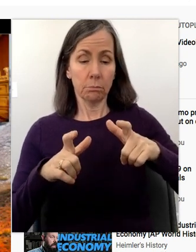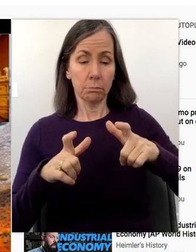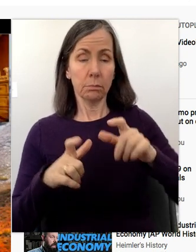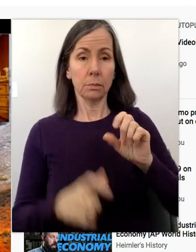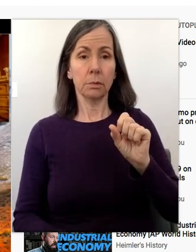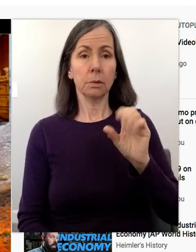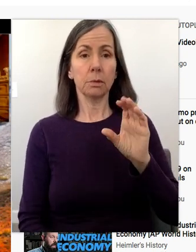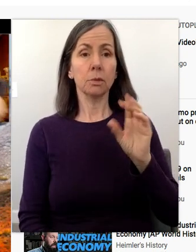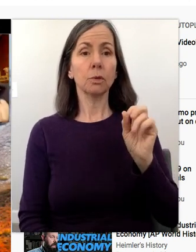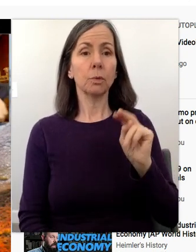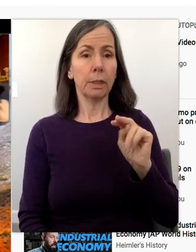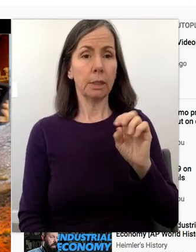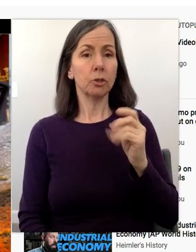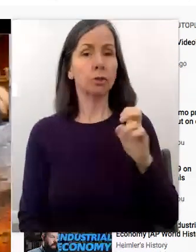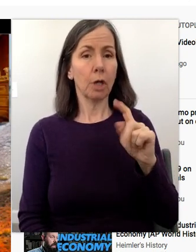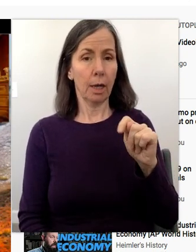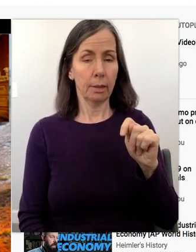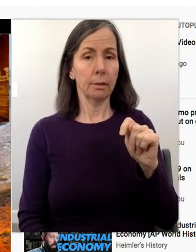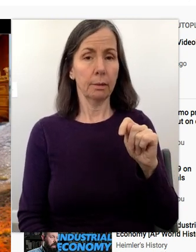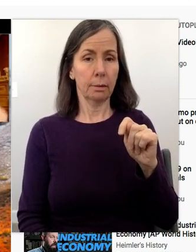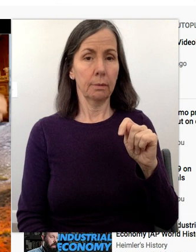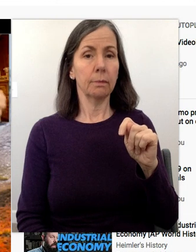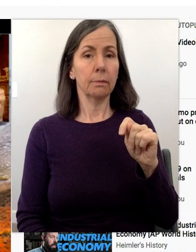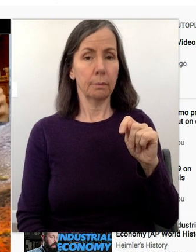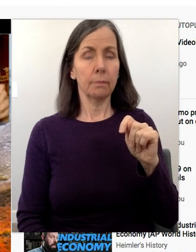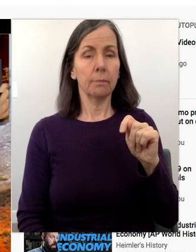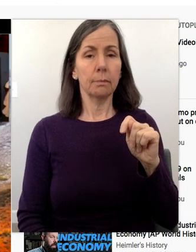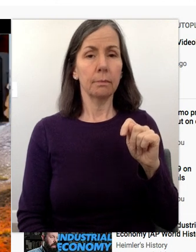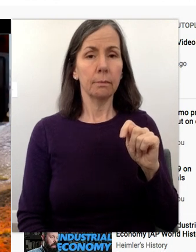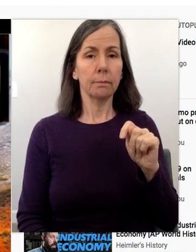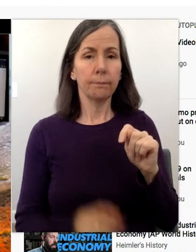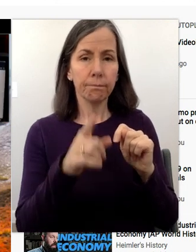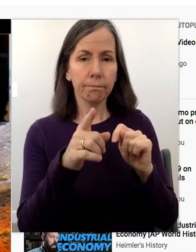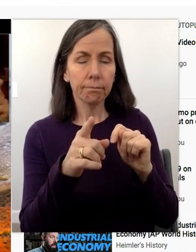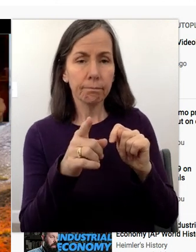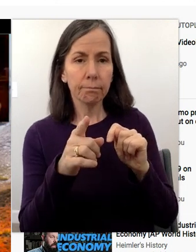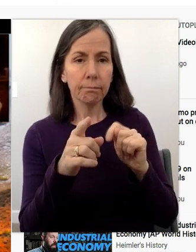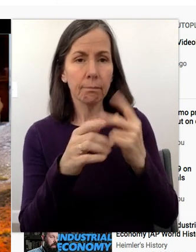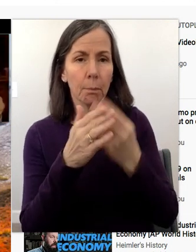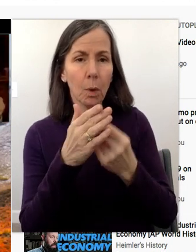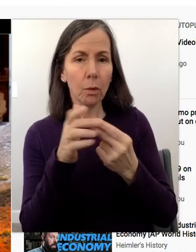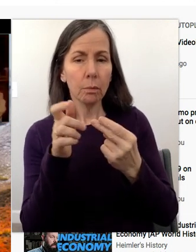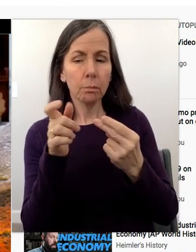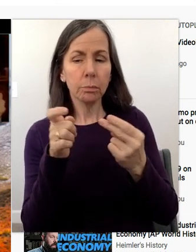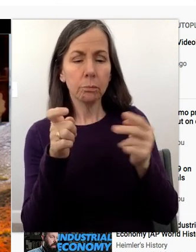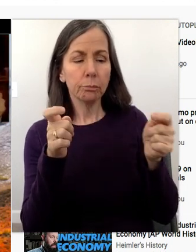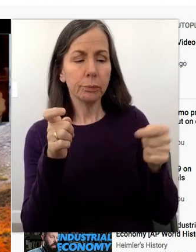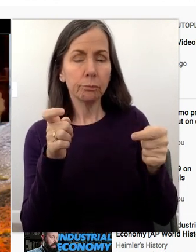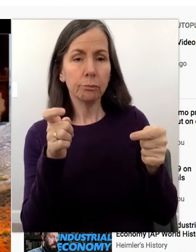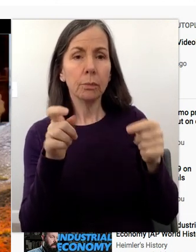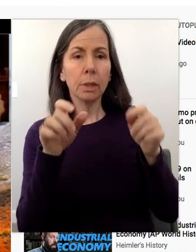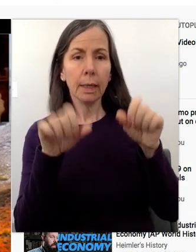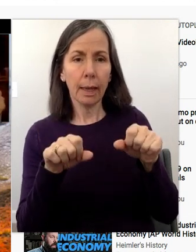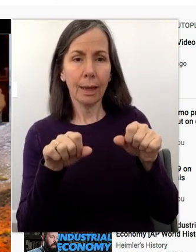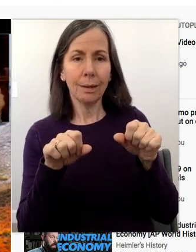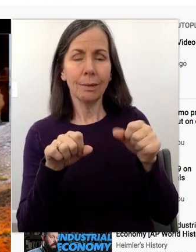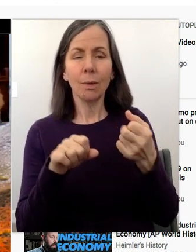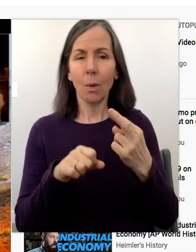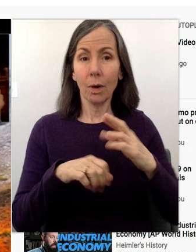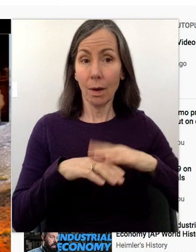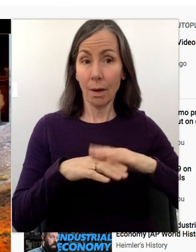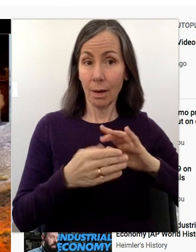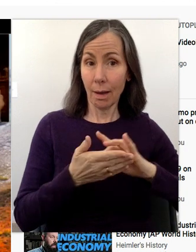a screenshot, there's two buttons you need. You need to use this button